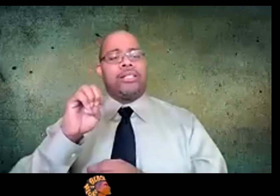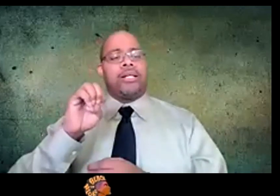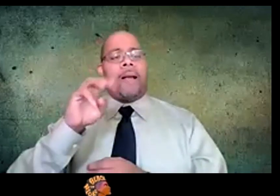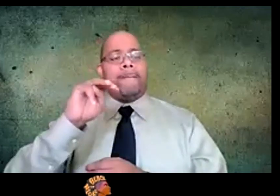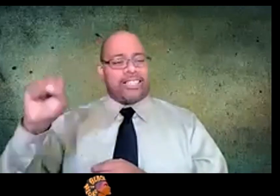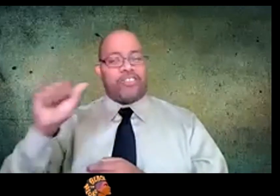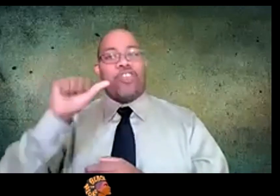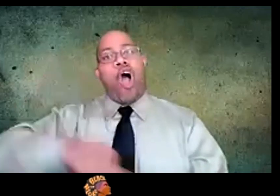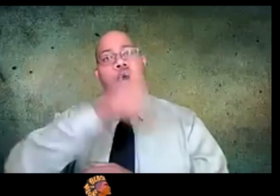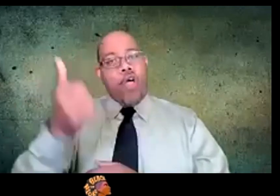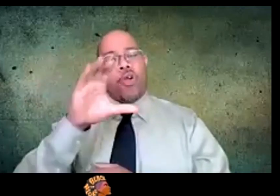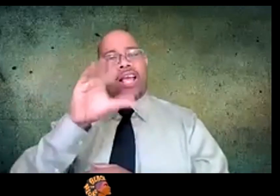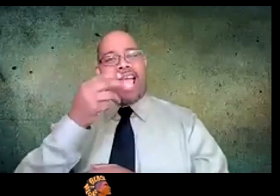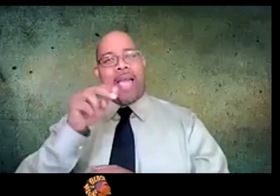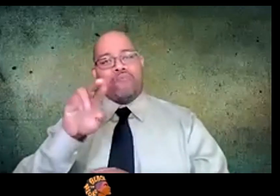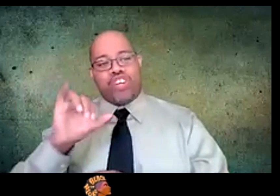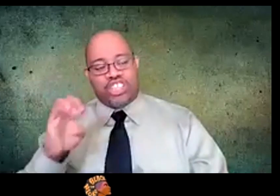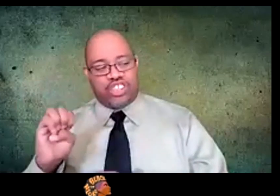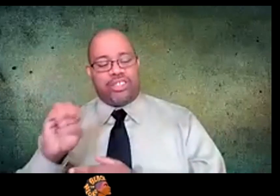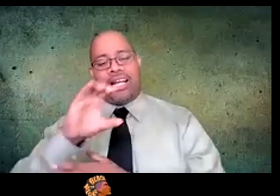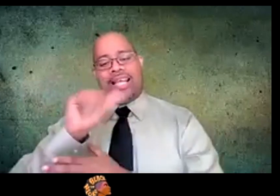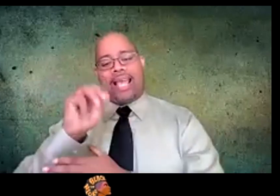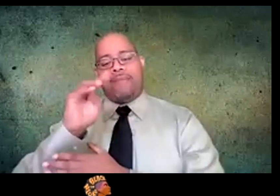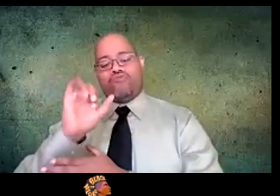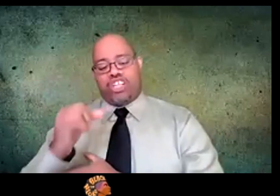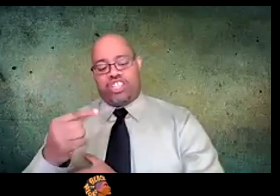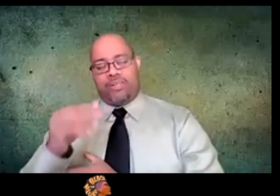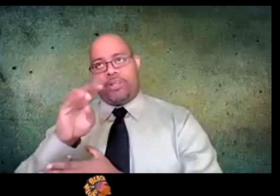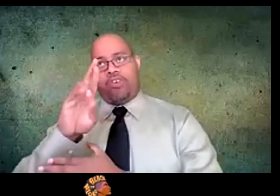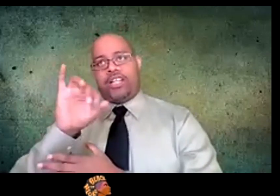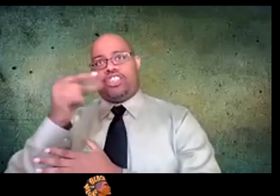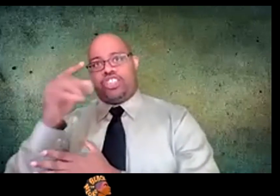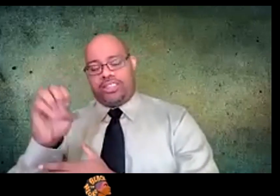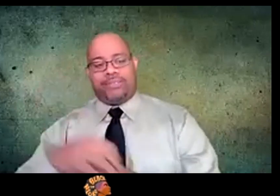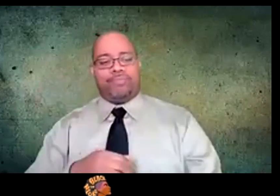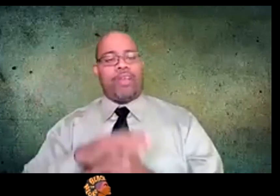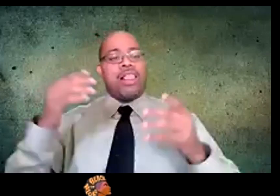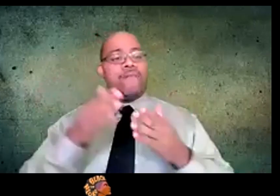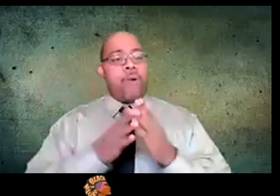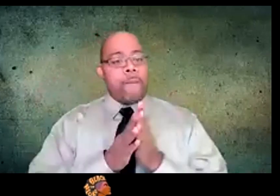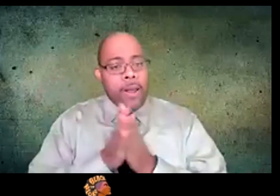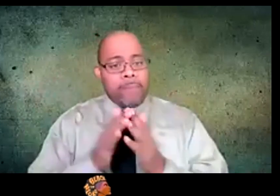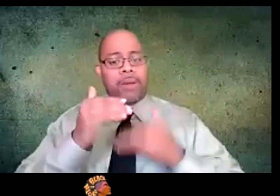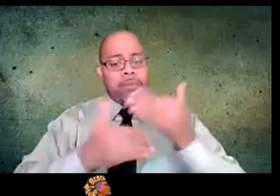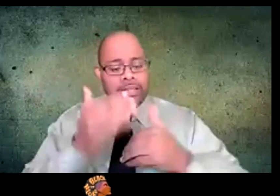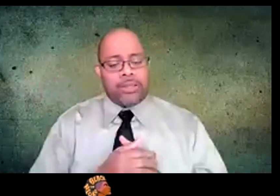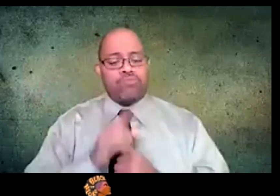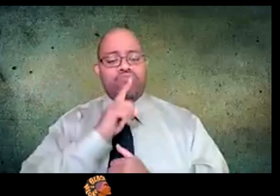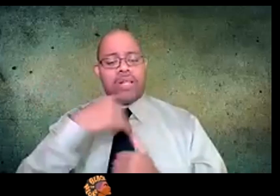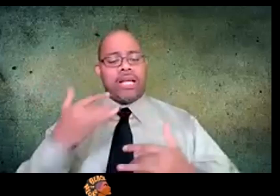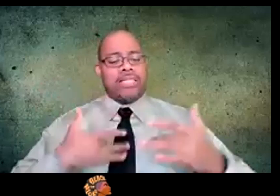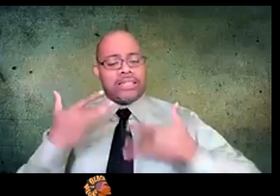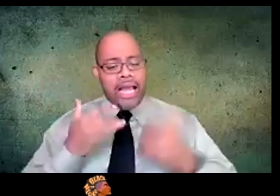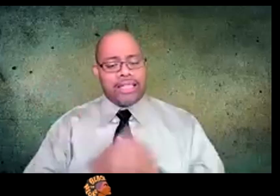other Cambridge, and there's a lot of momentum, a lot of energy. We're really excited,